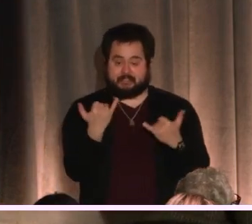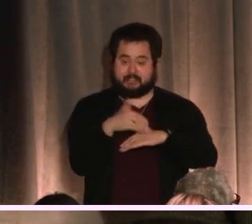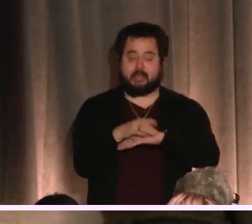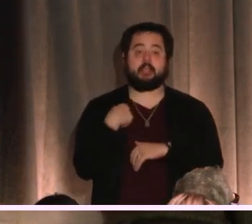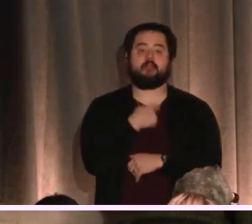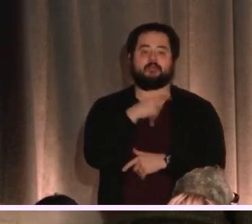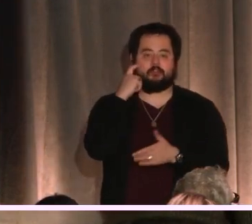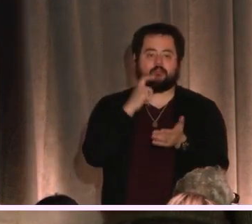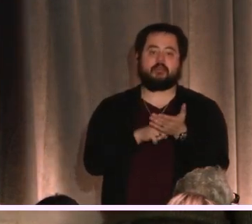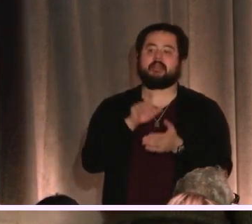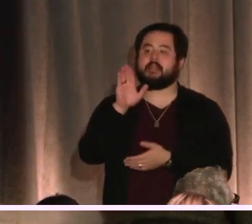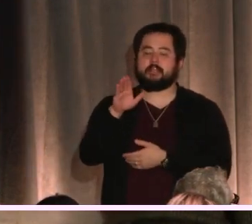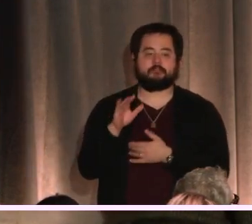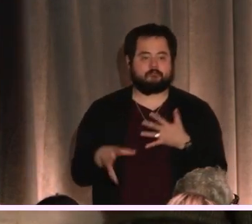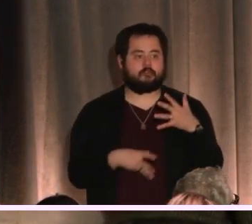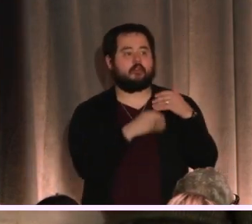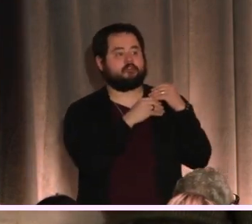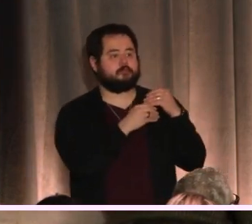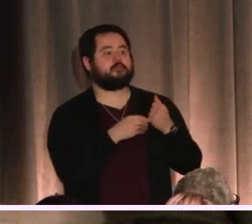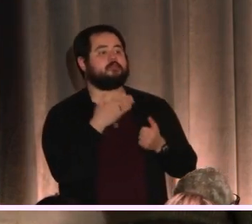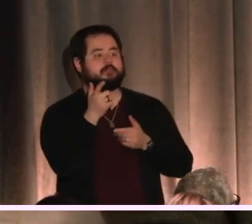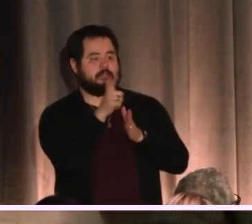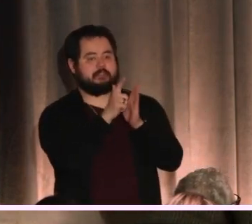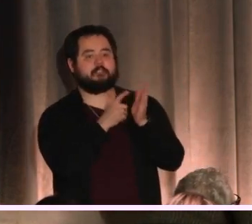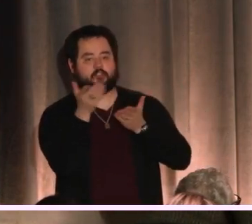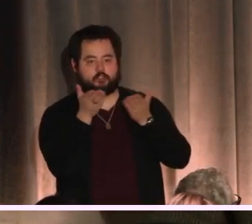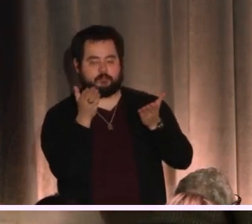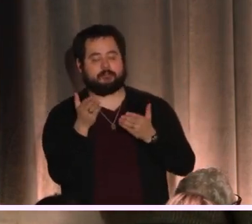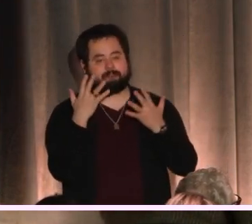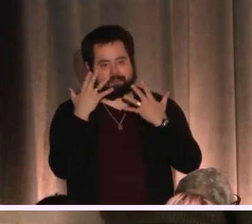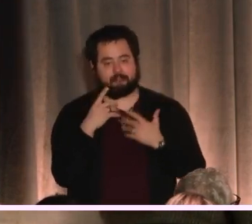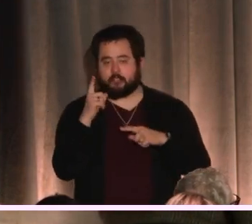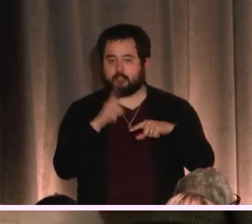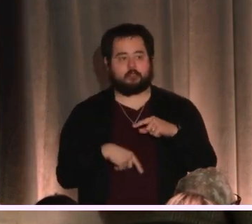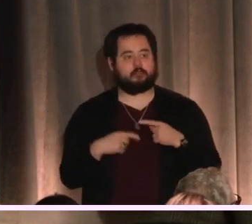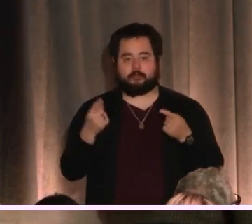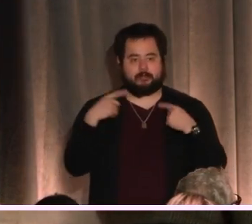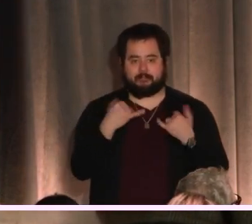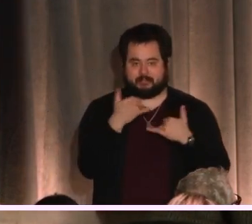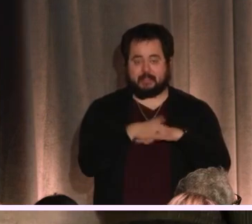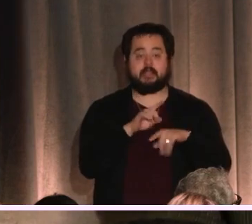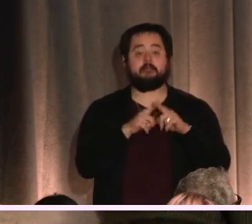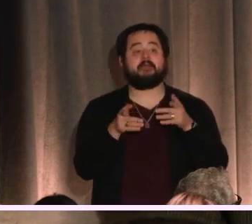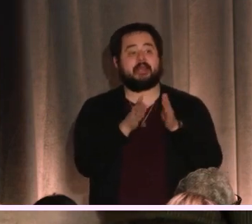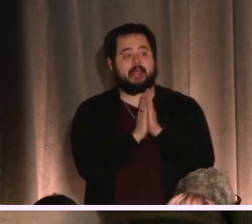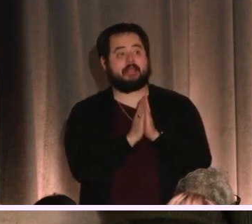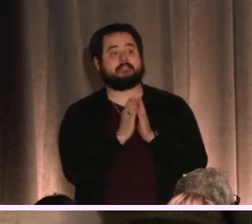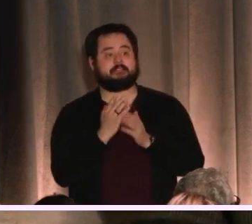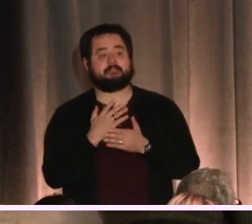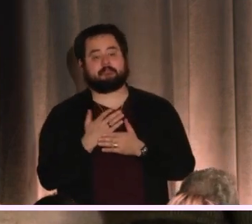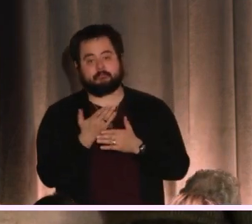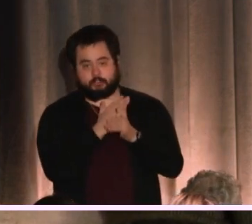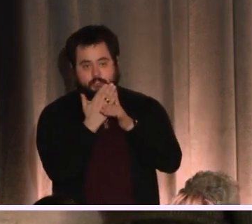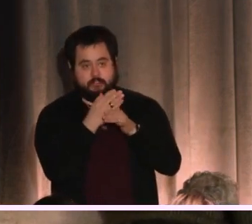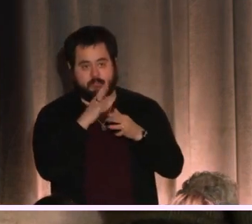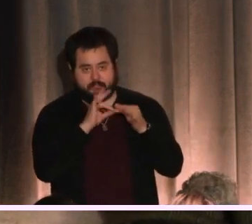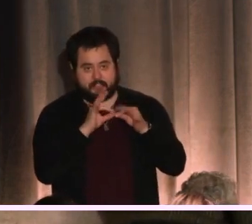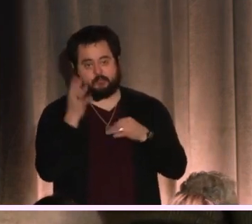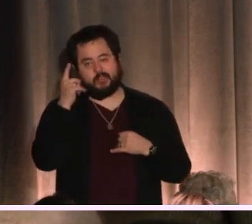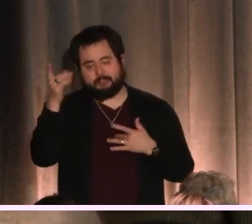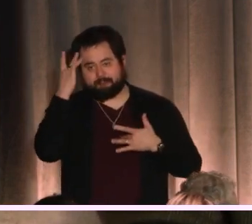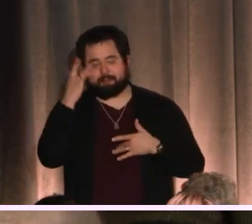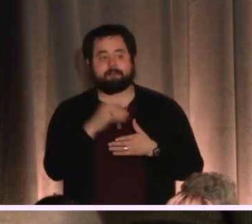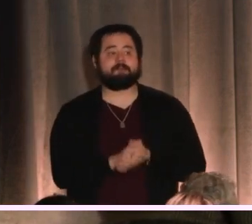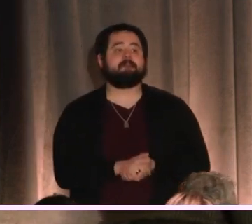services. She was unable to be here tonight due to a seasonal illness, but asked us to share this message. Quote, I am